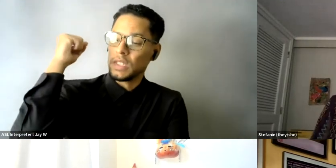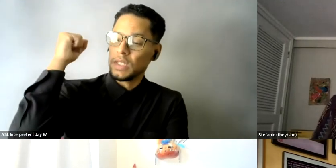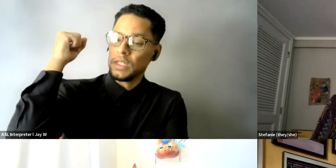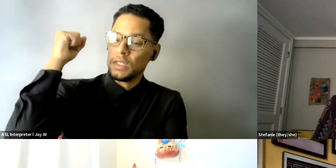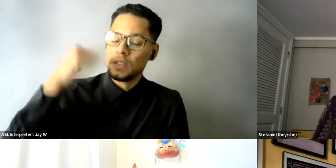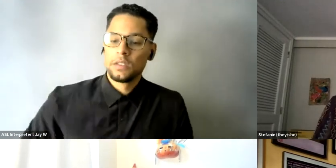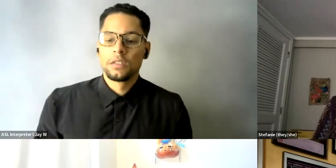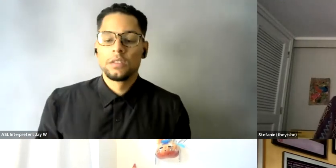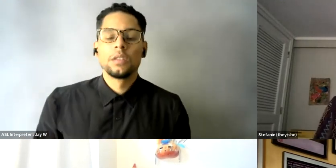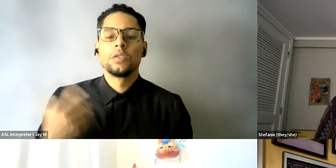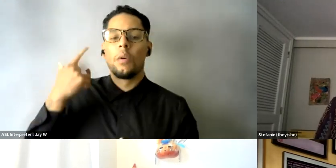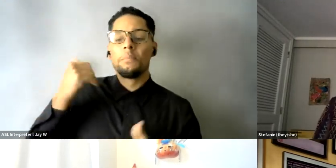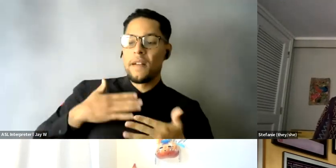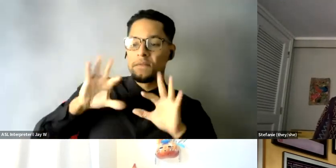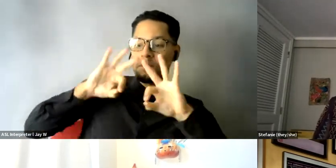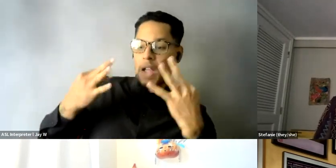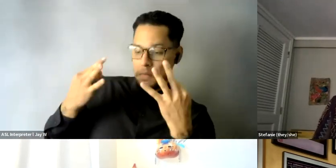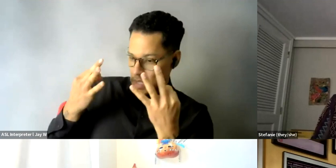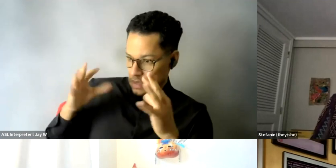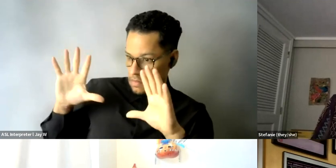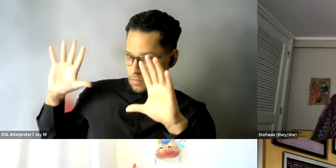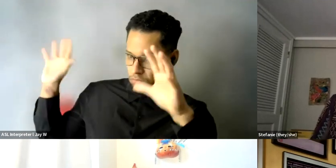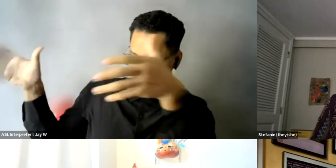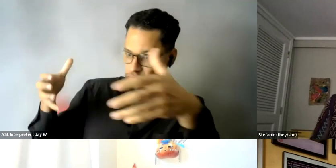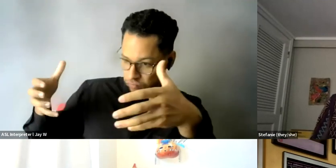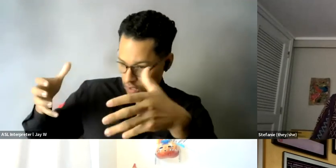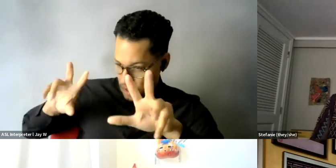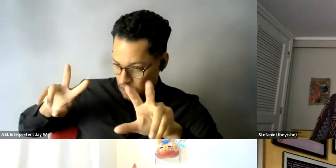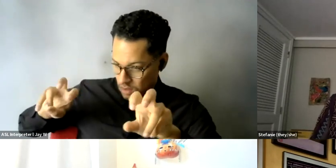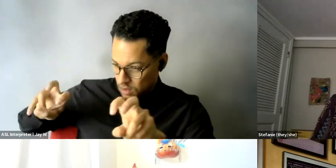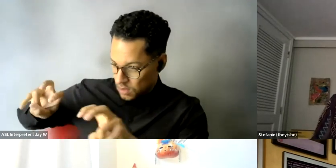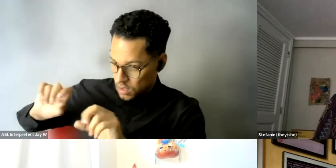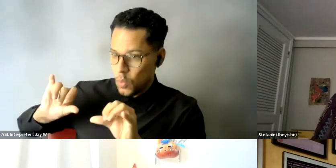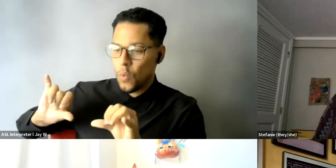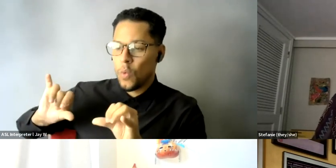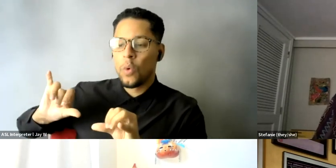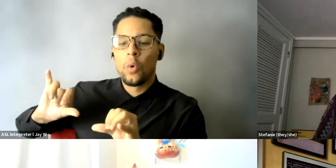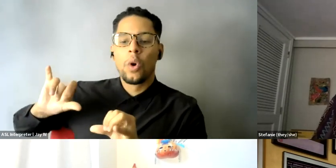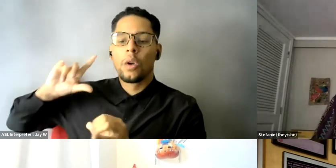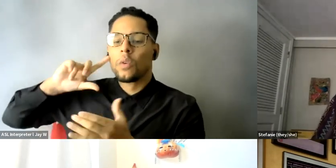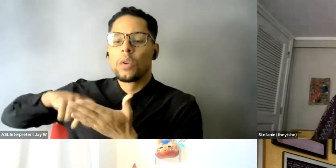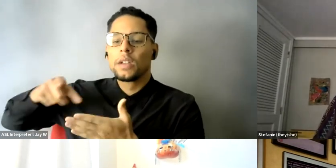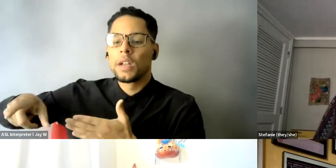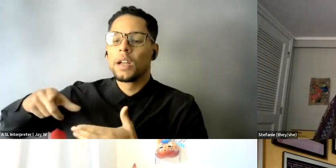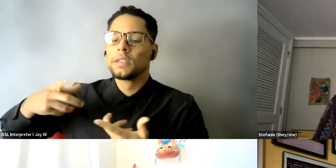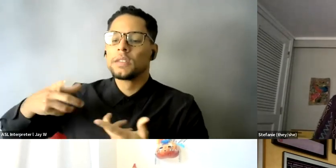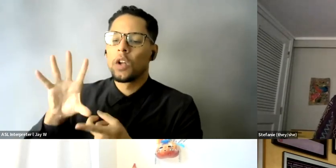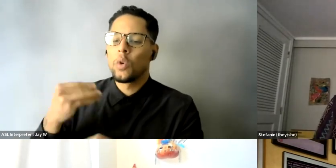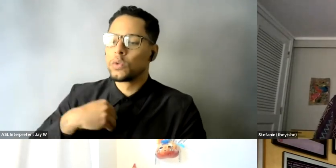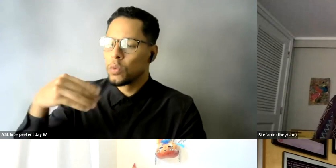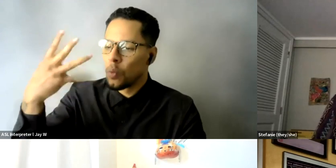family unit, I see the ways that a culture of whiteness, cultural